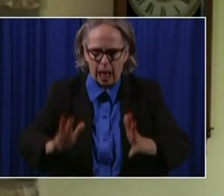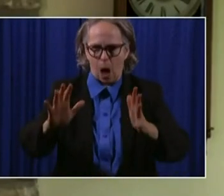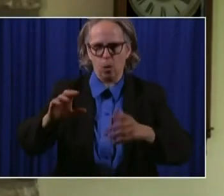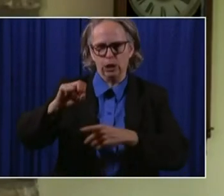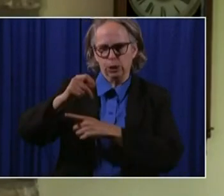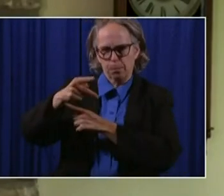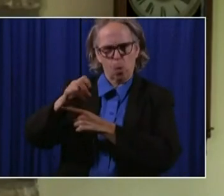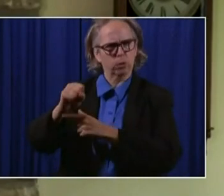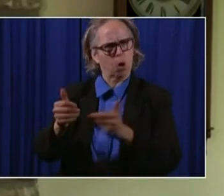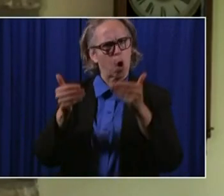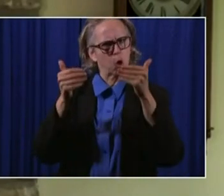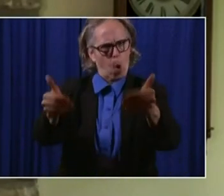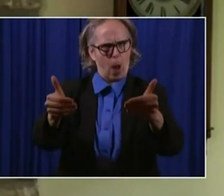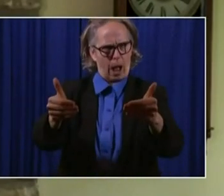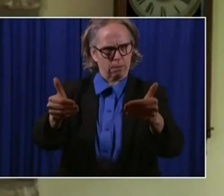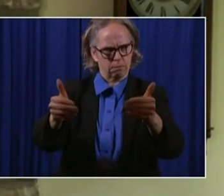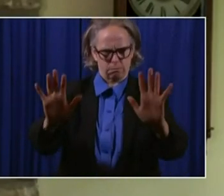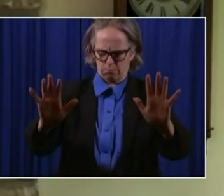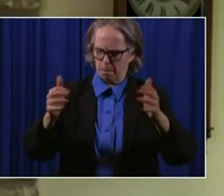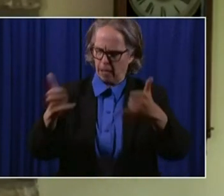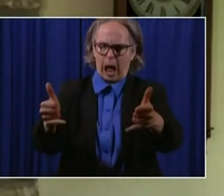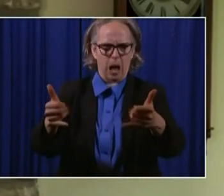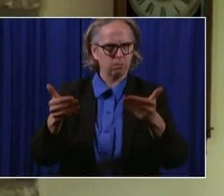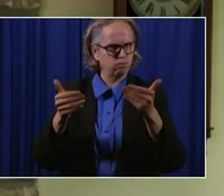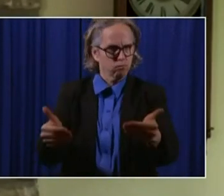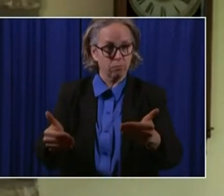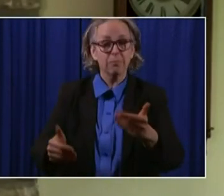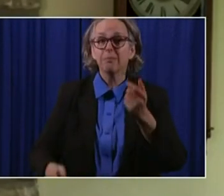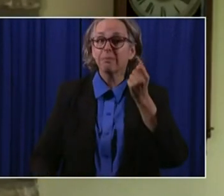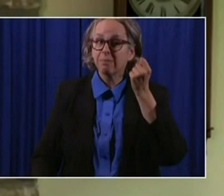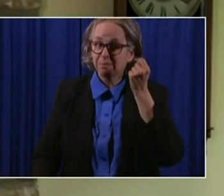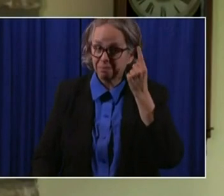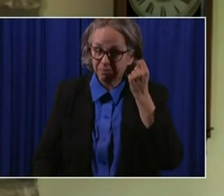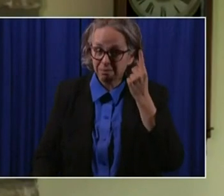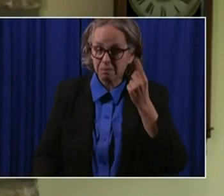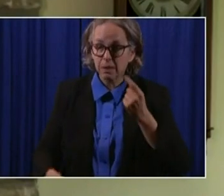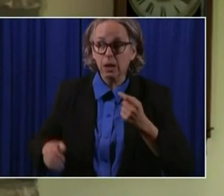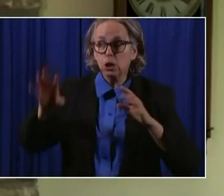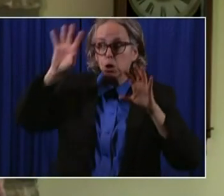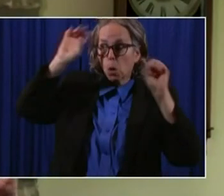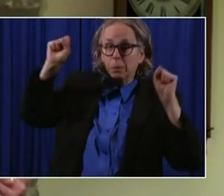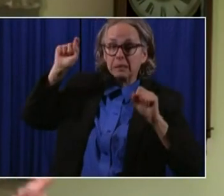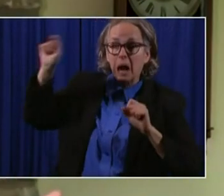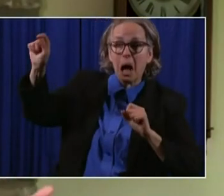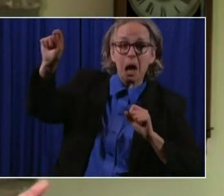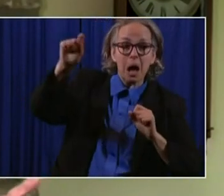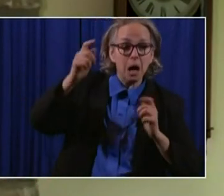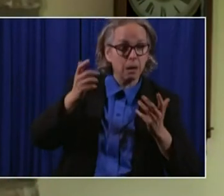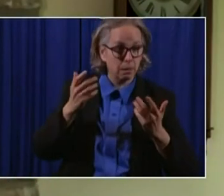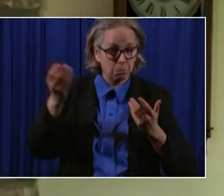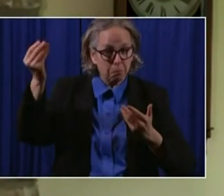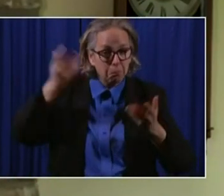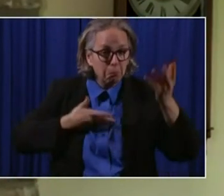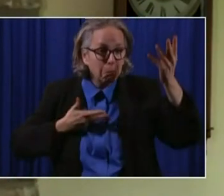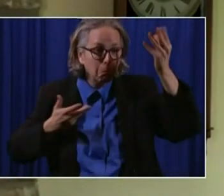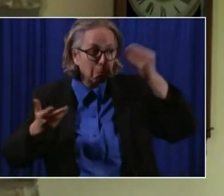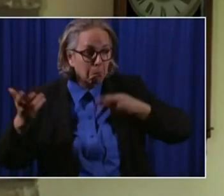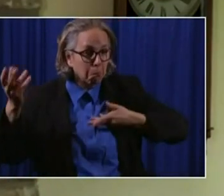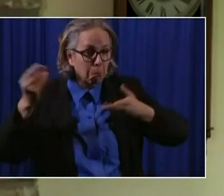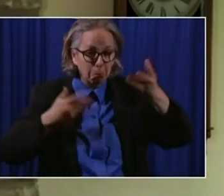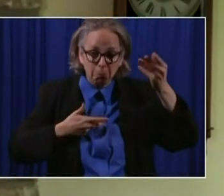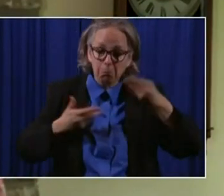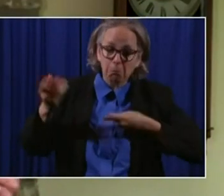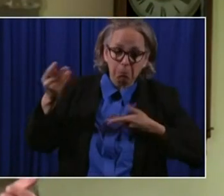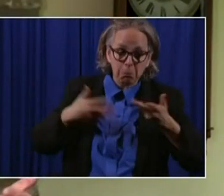have heard it expressed by some superintendents and others that they would like to be able to have a season, but they don't want to